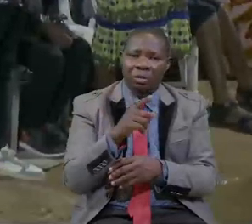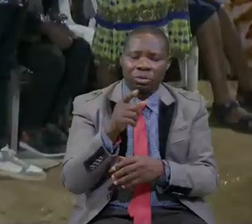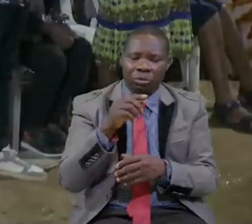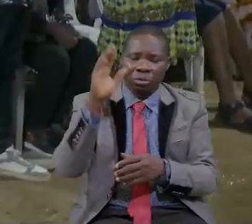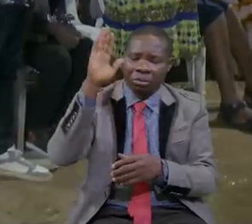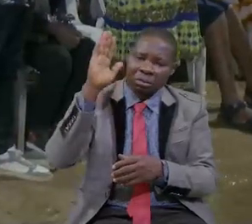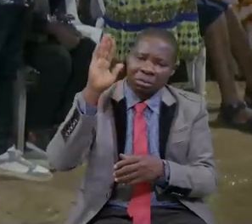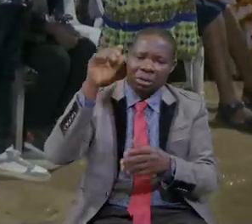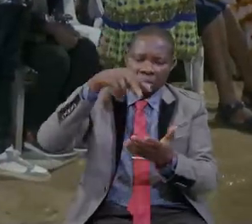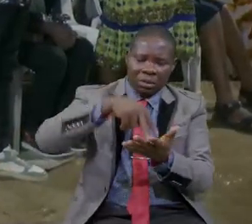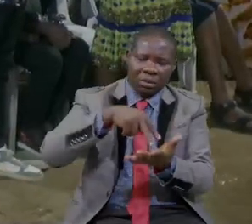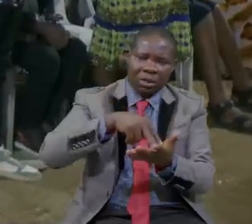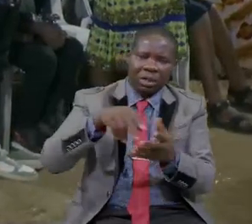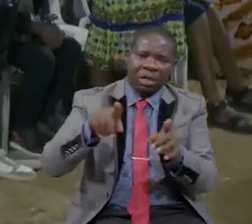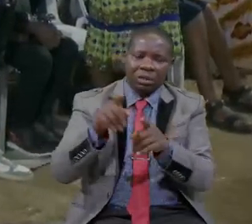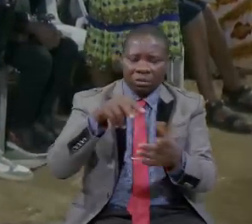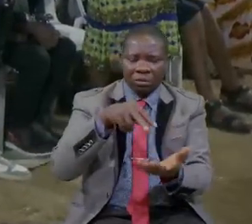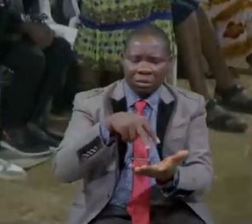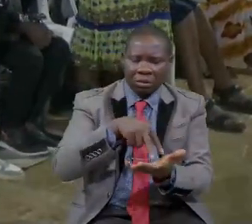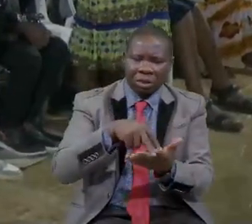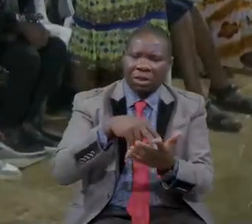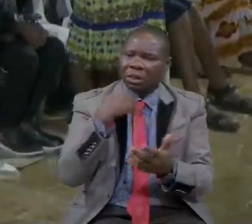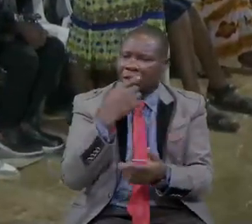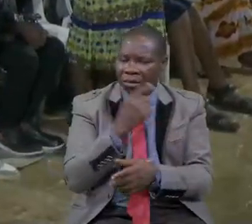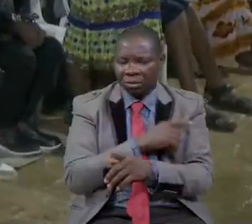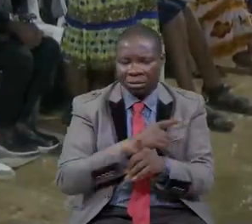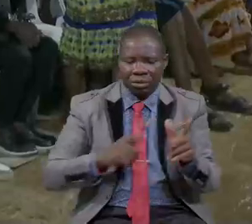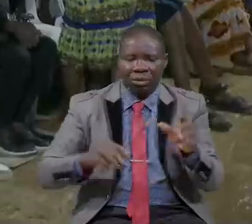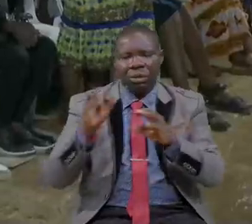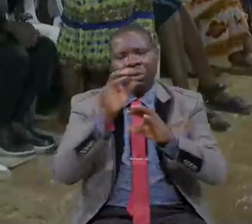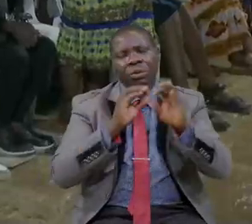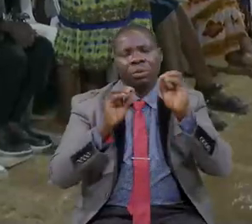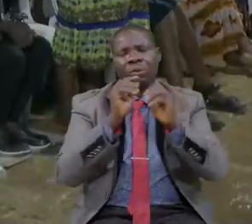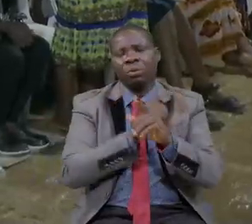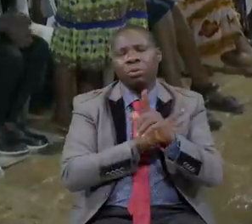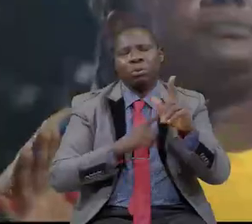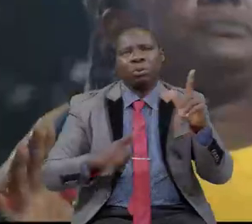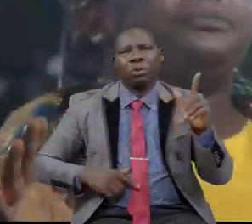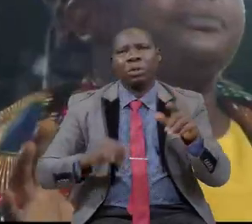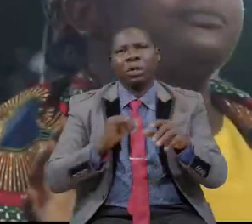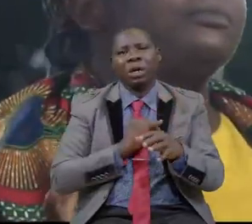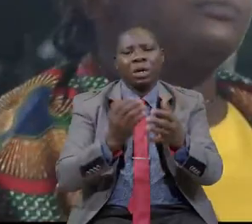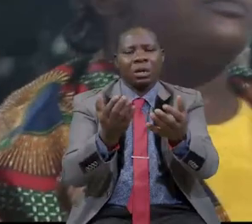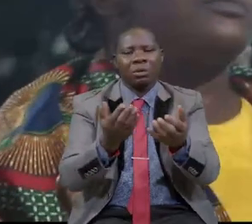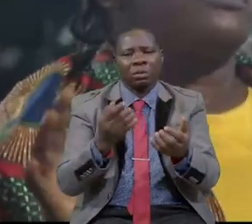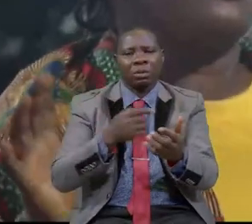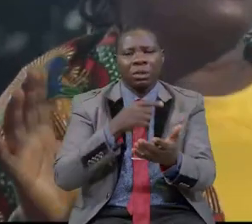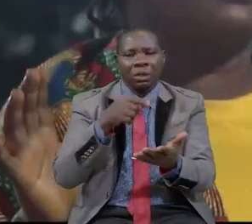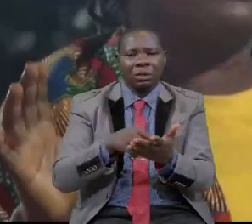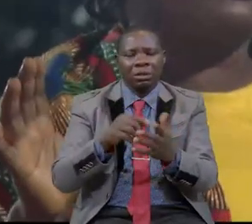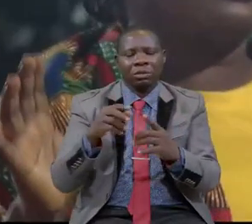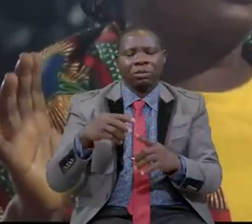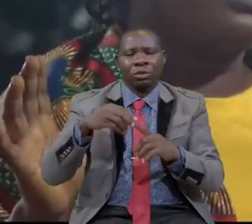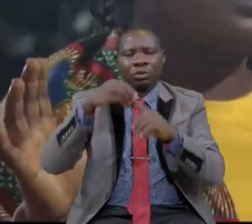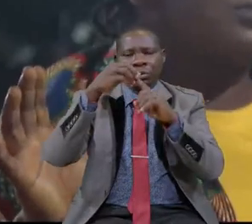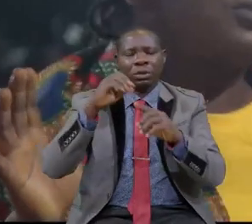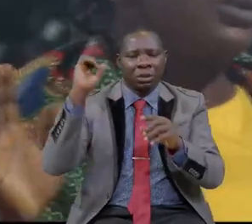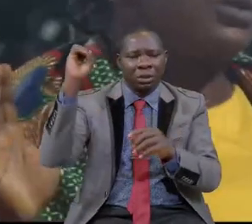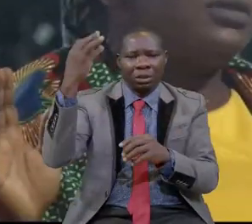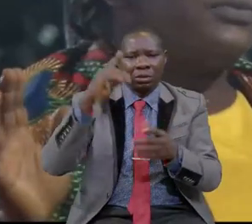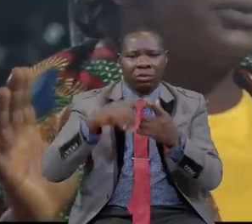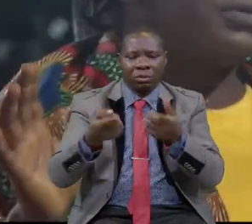standing up, tell the Lord, oh Lord, I want this unique grace to come into